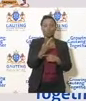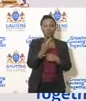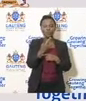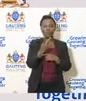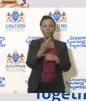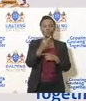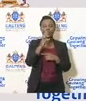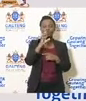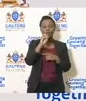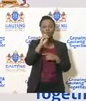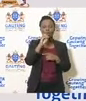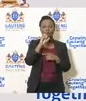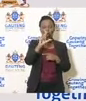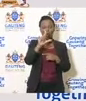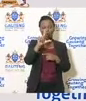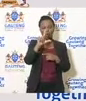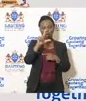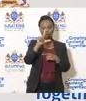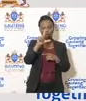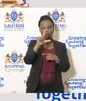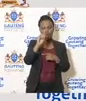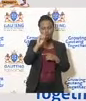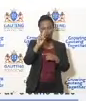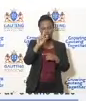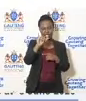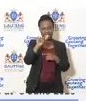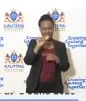Olivenhout-Bosch, Lodium,